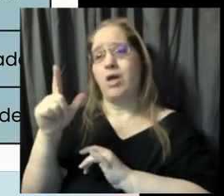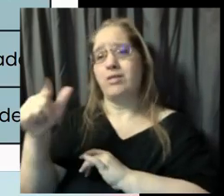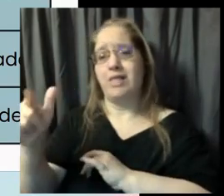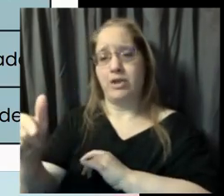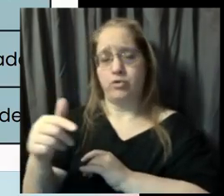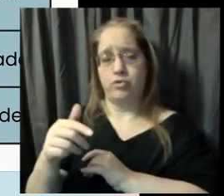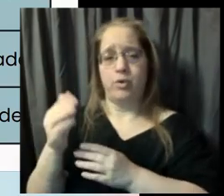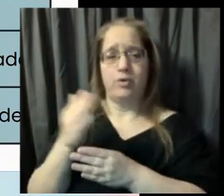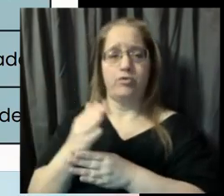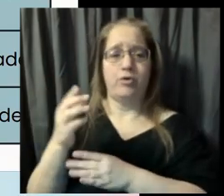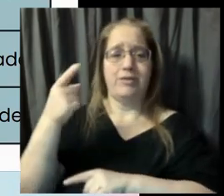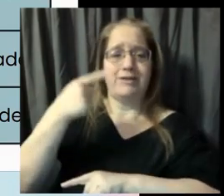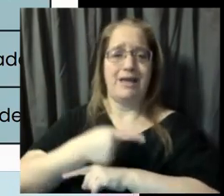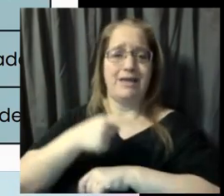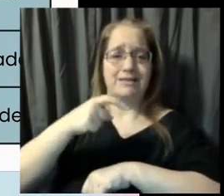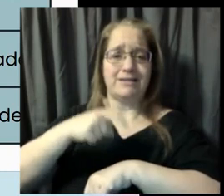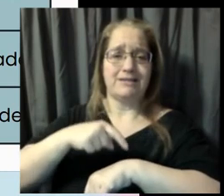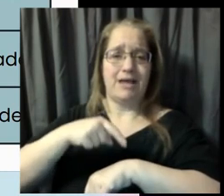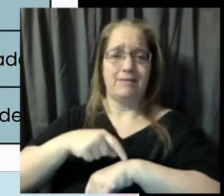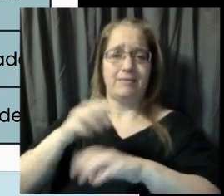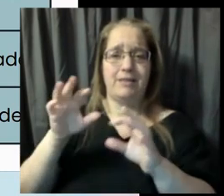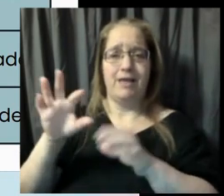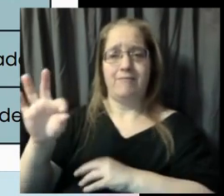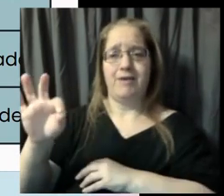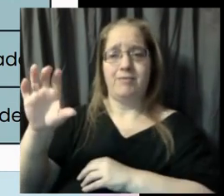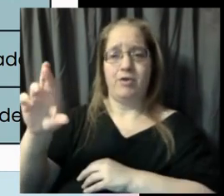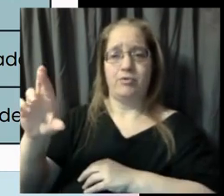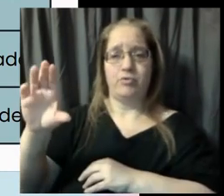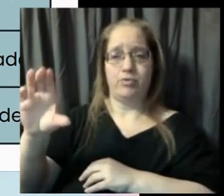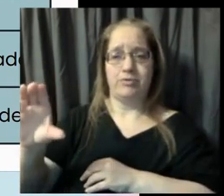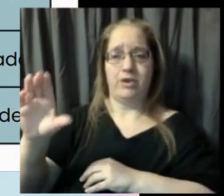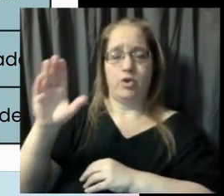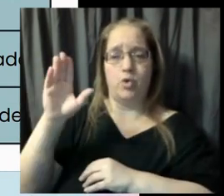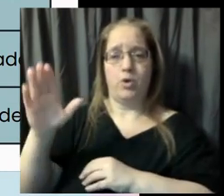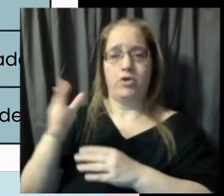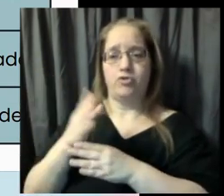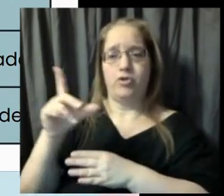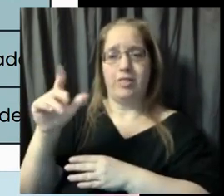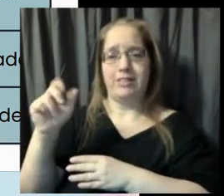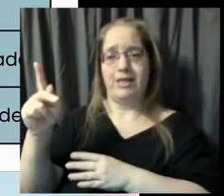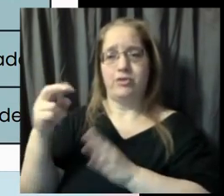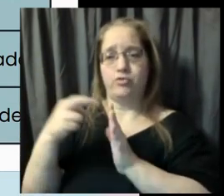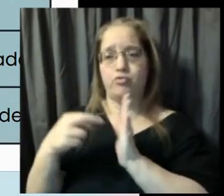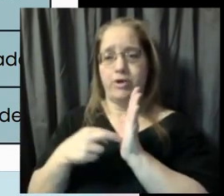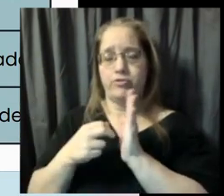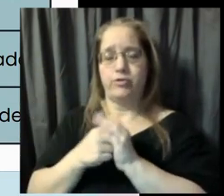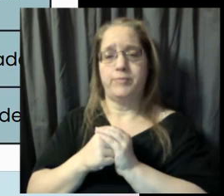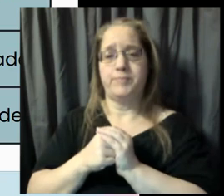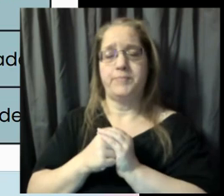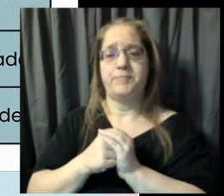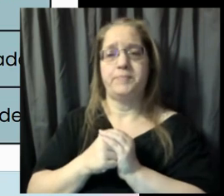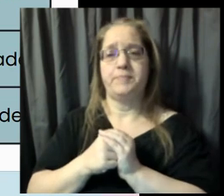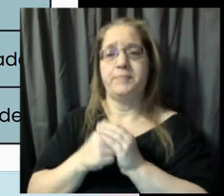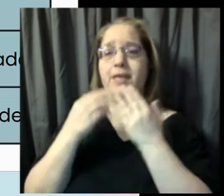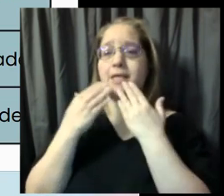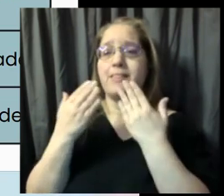I just wanted to share those dates and times, and I know the Family Resource Center will share kind of the links to register for those.